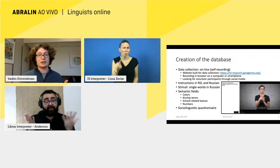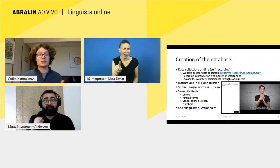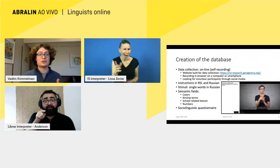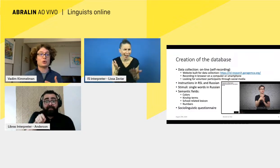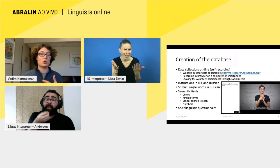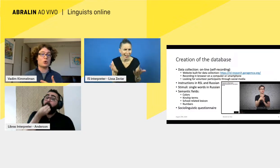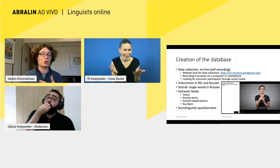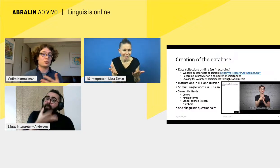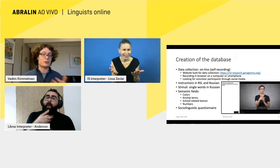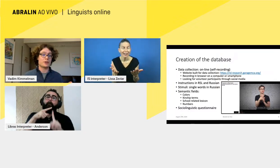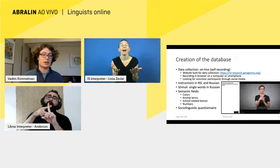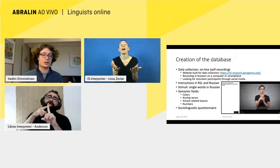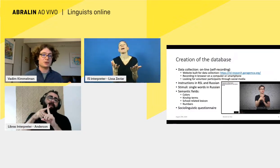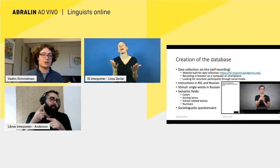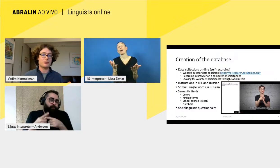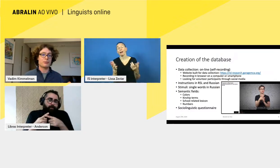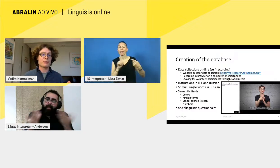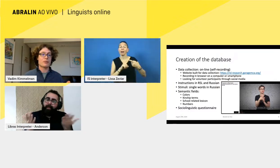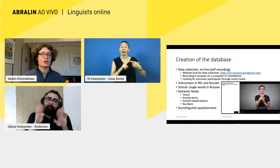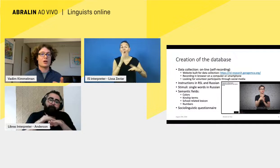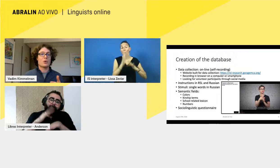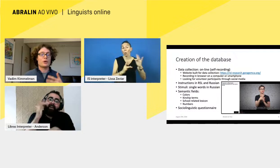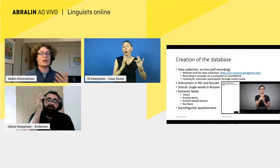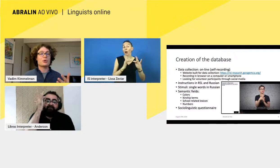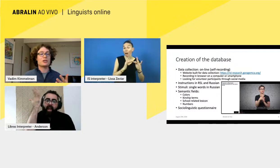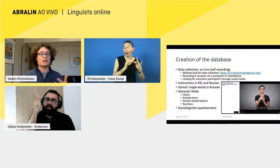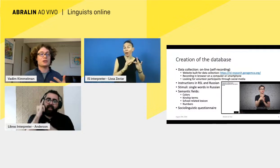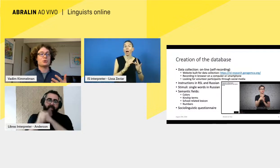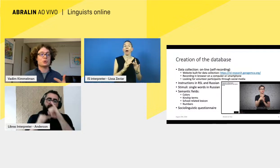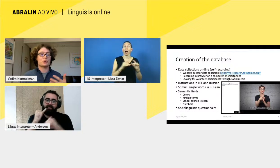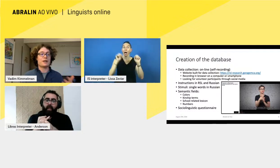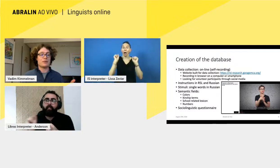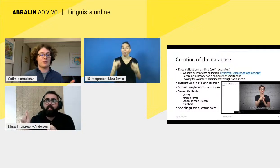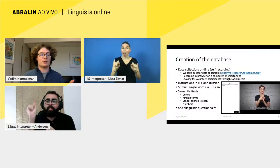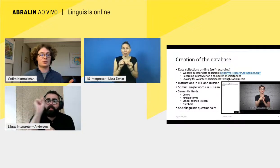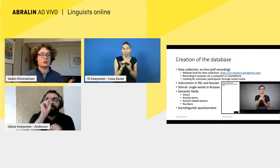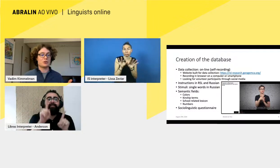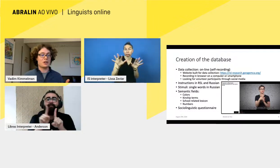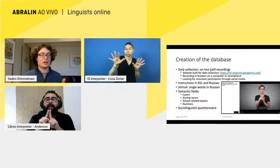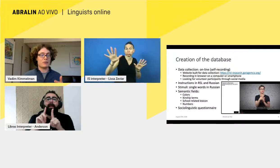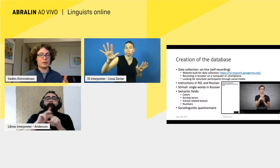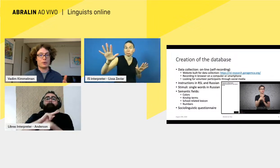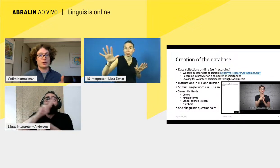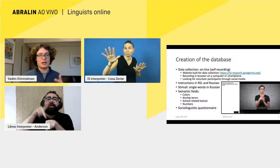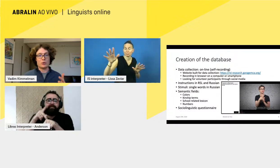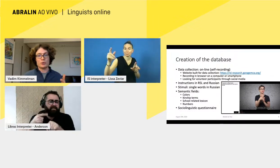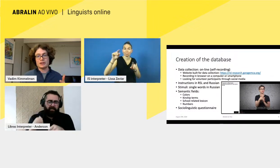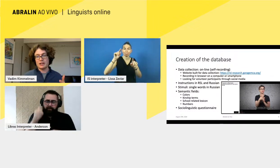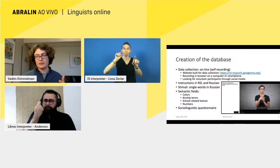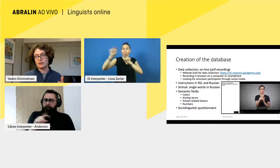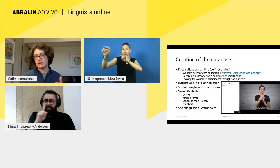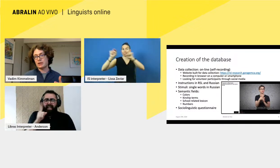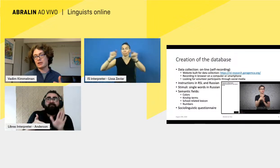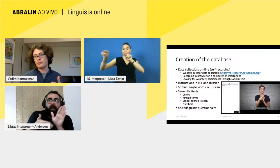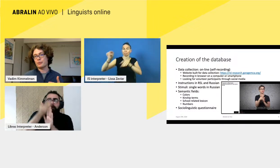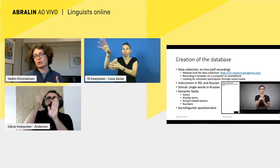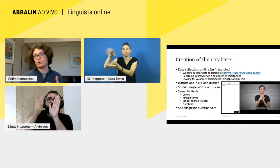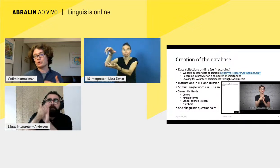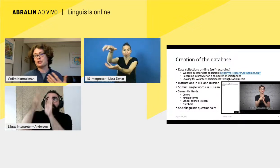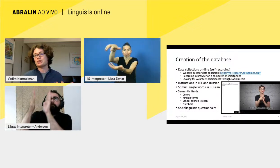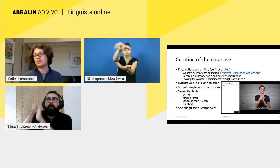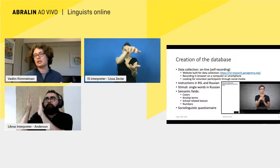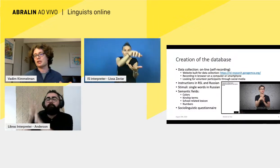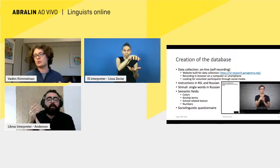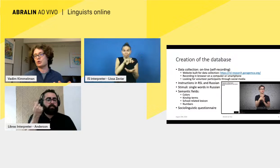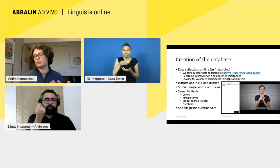of signers from all over the country without the need to travel everywhere ourselves.